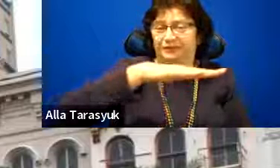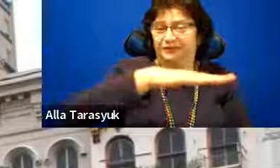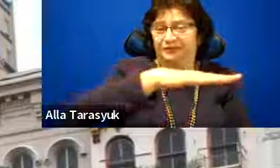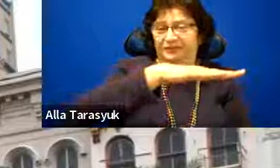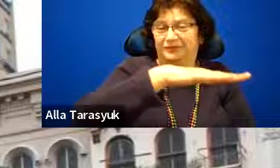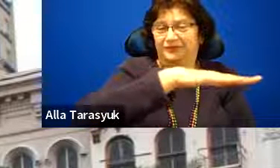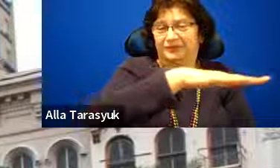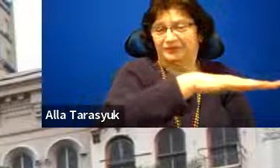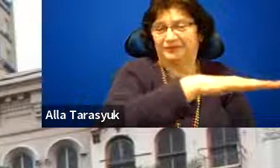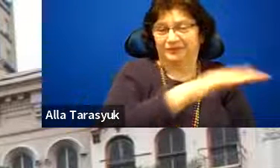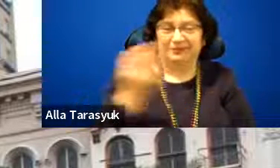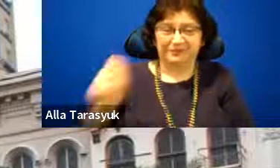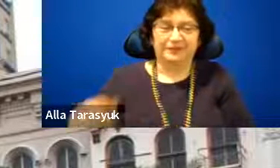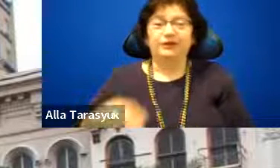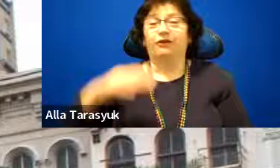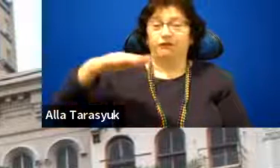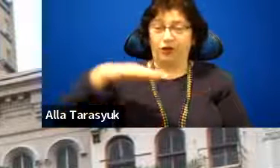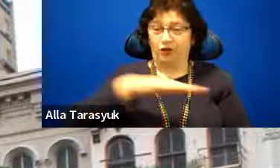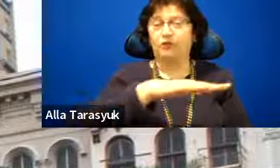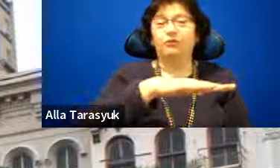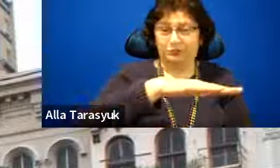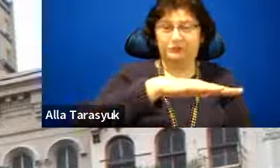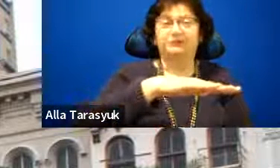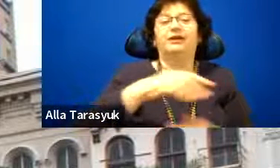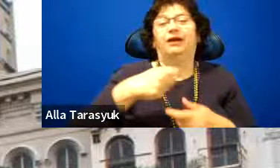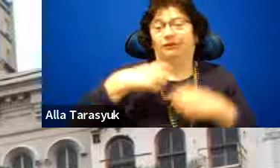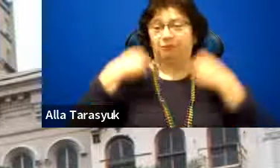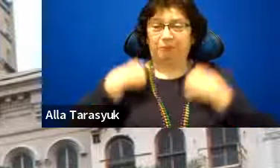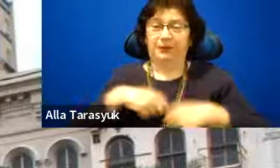truck pulling it. So you would just sign the float.